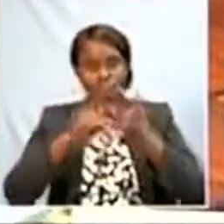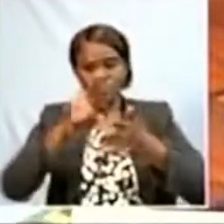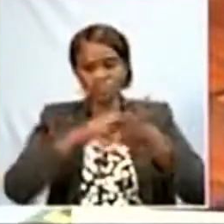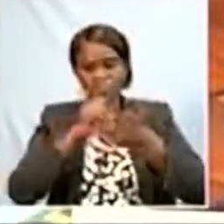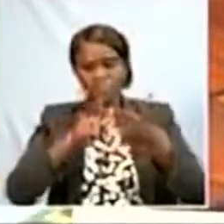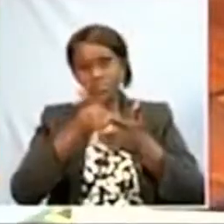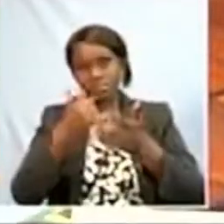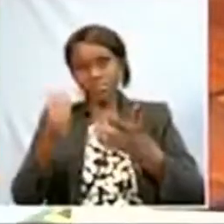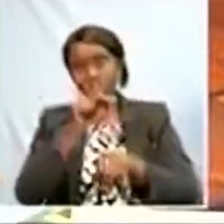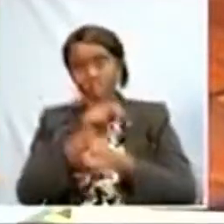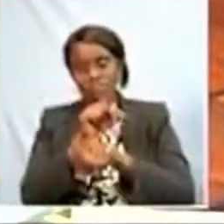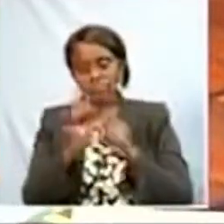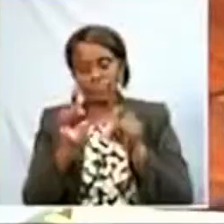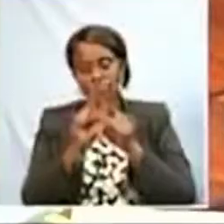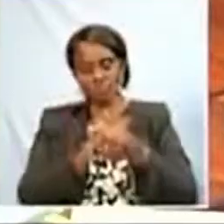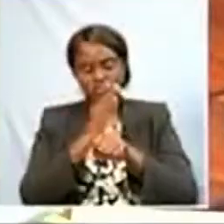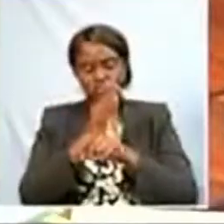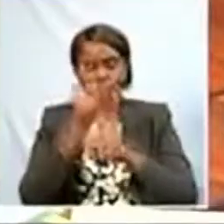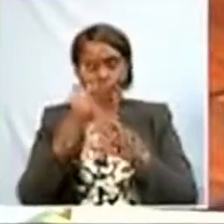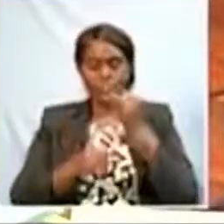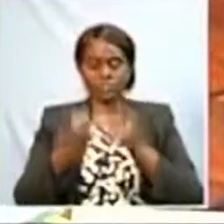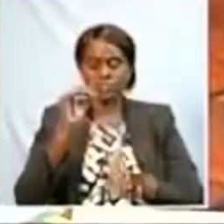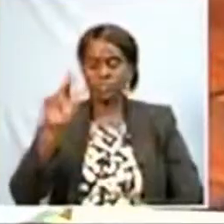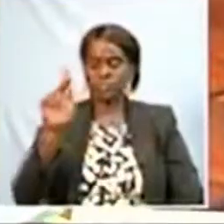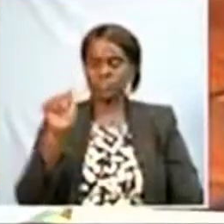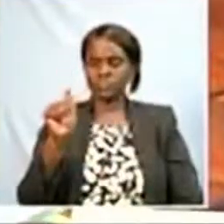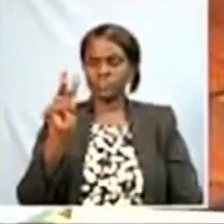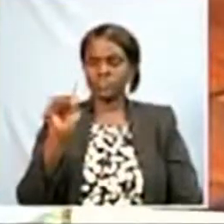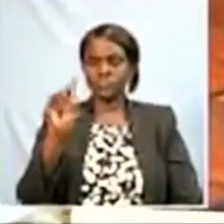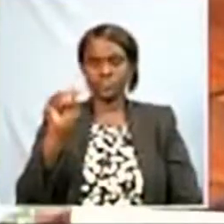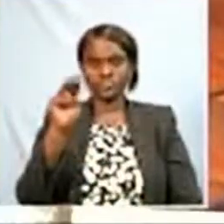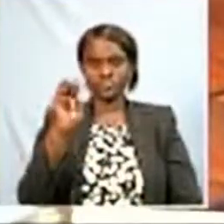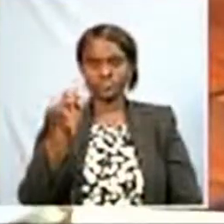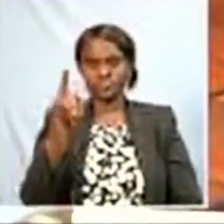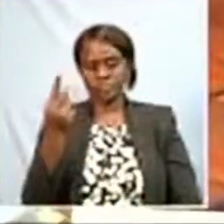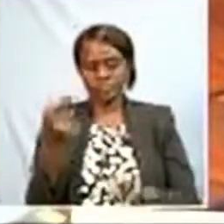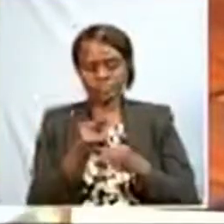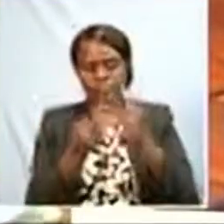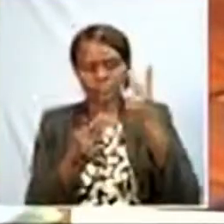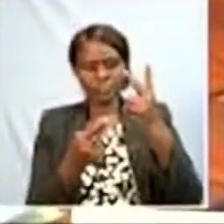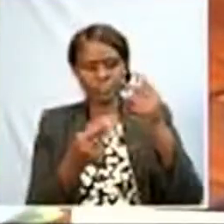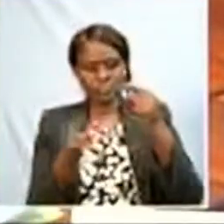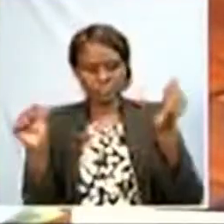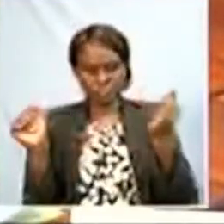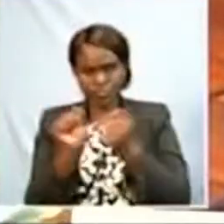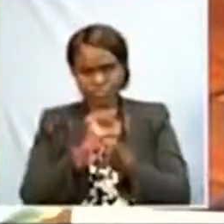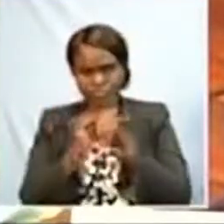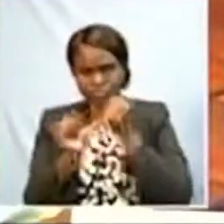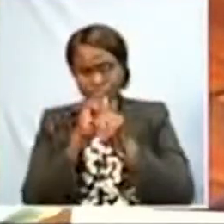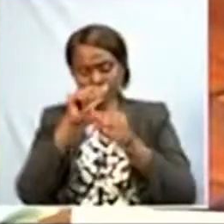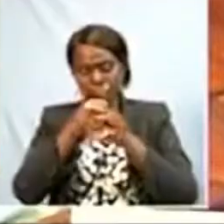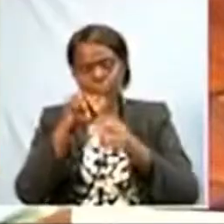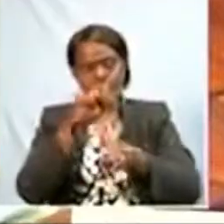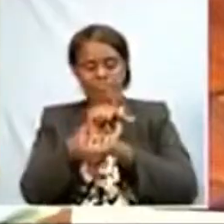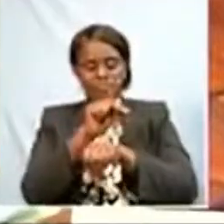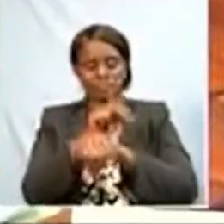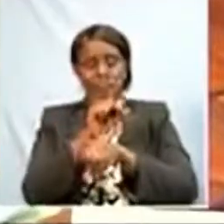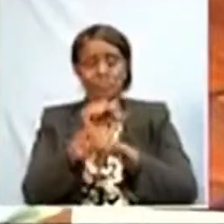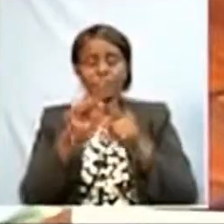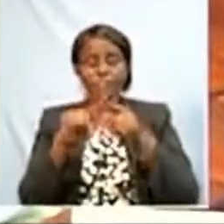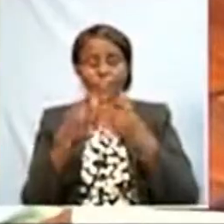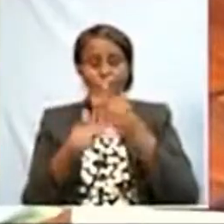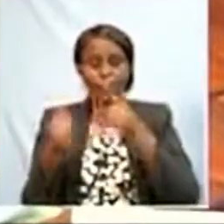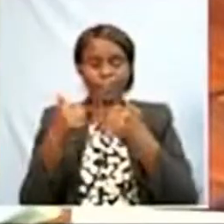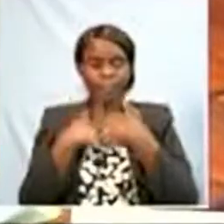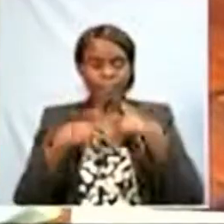those projects. And then the Kawimbe 1x2, it came in as a disaster project. But